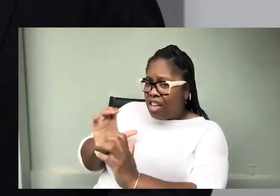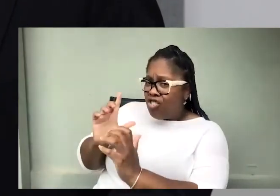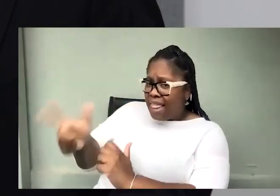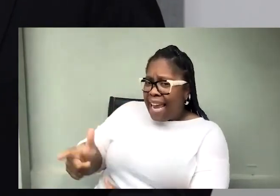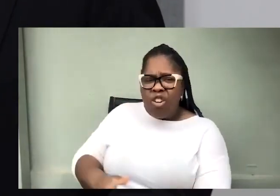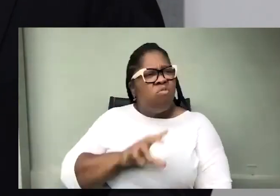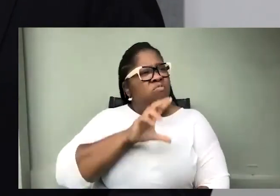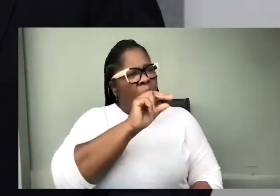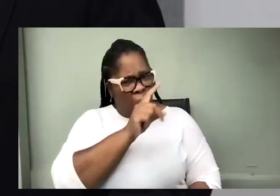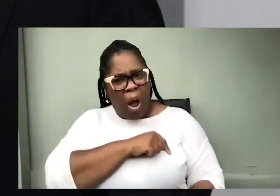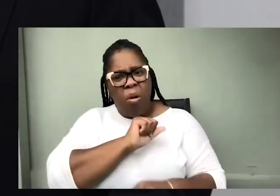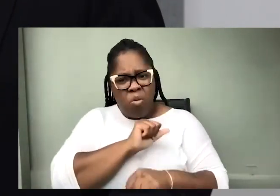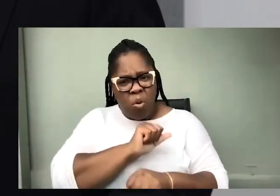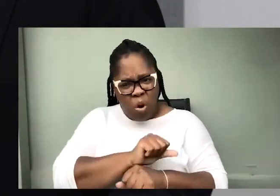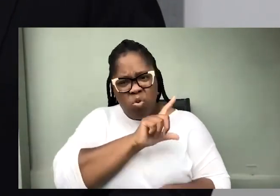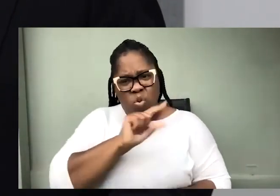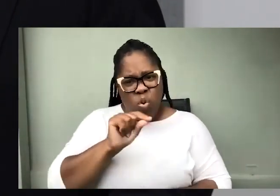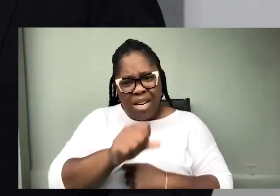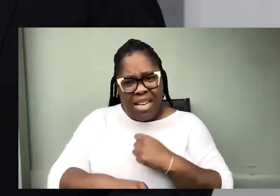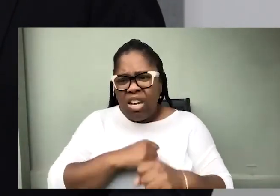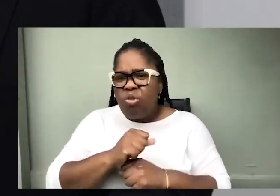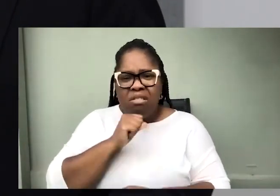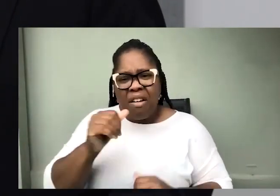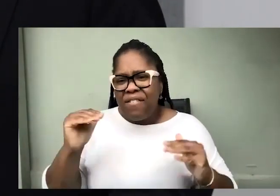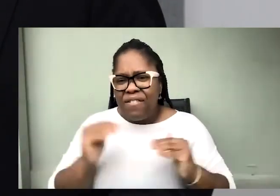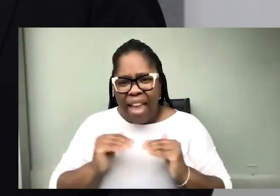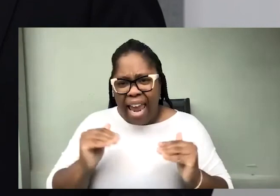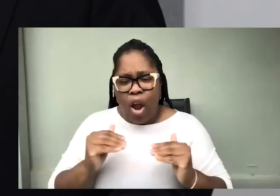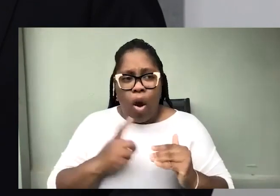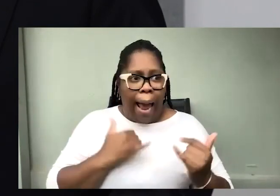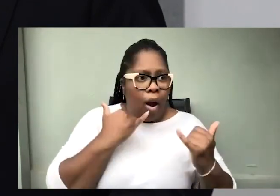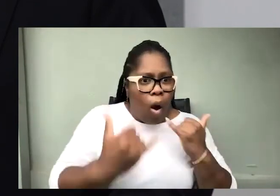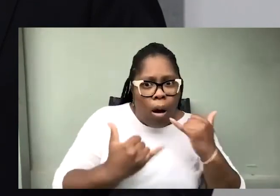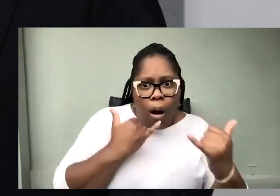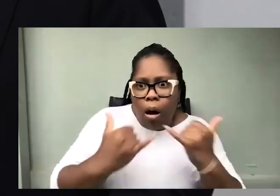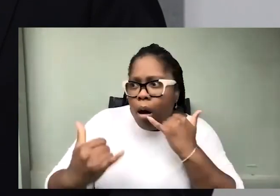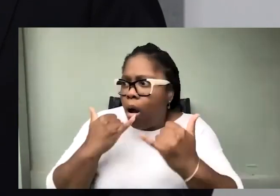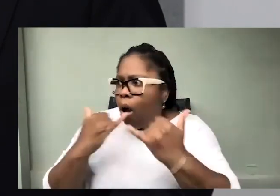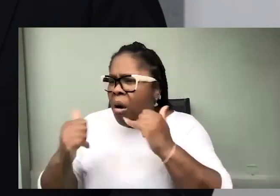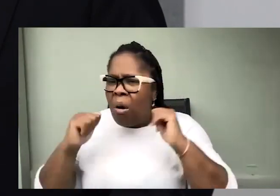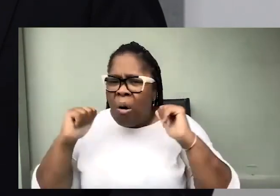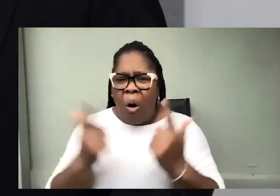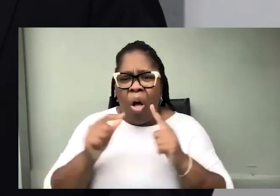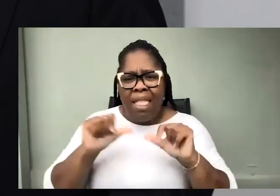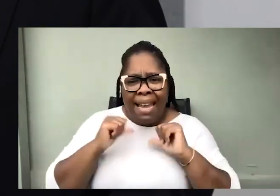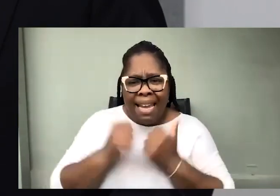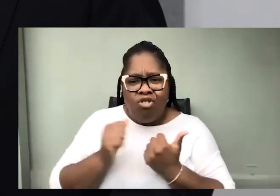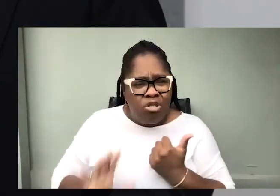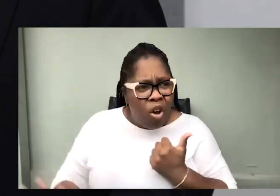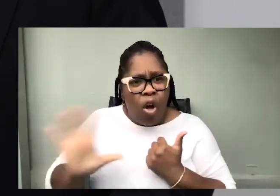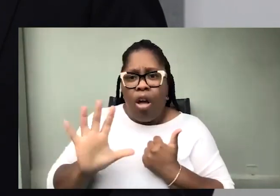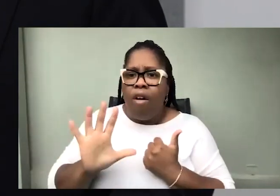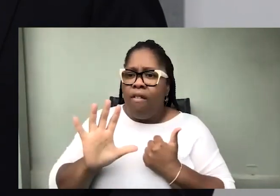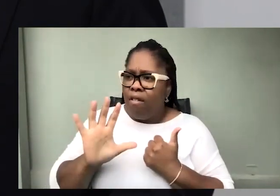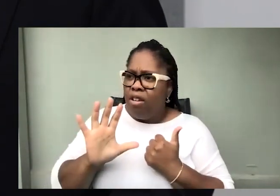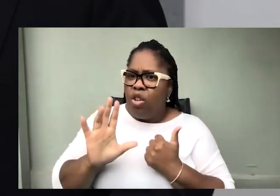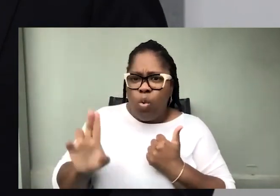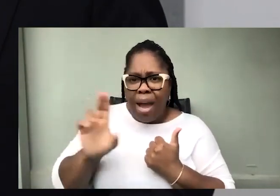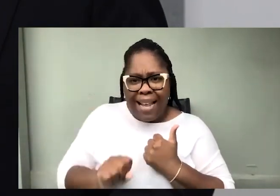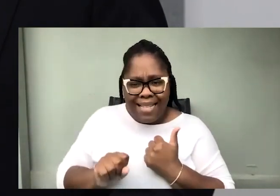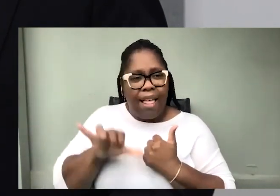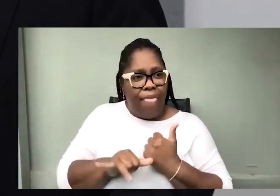It's unfair. Okay? The seniors, I called every agency in the United States that handles things for